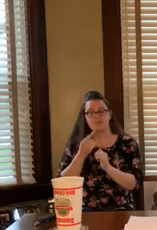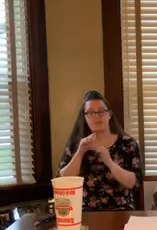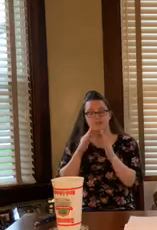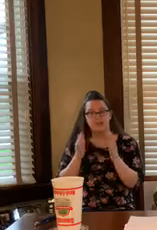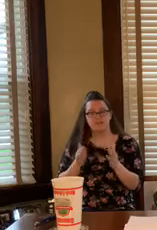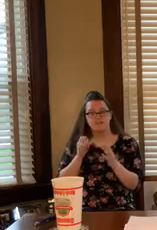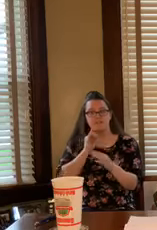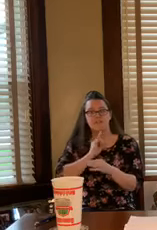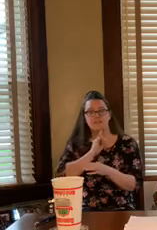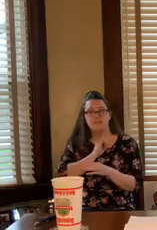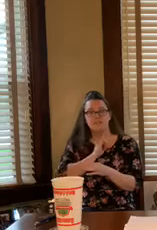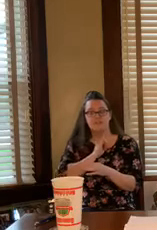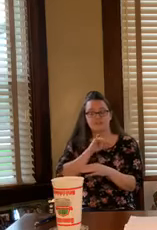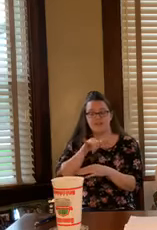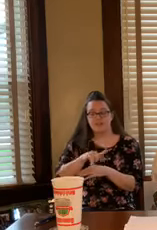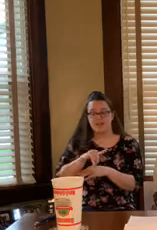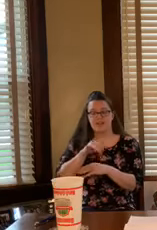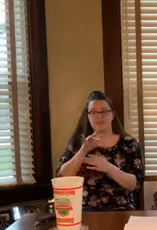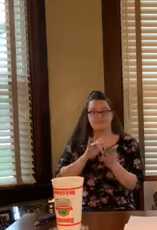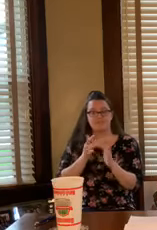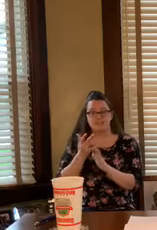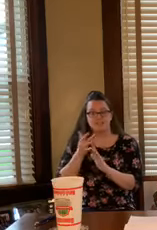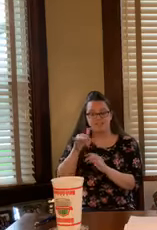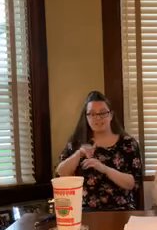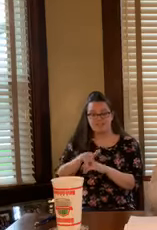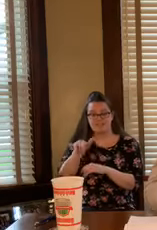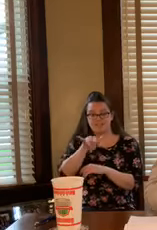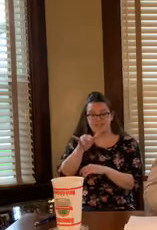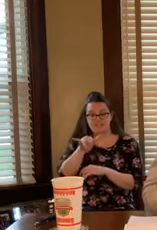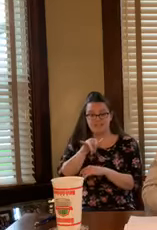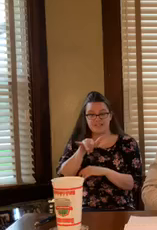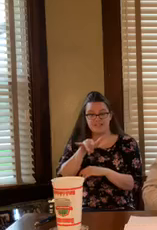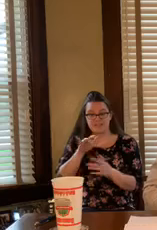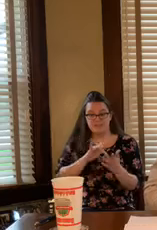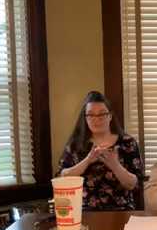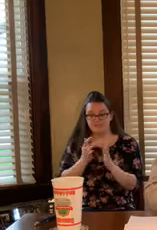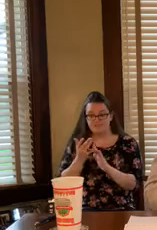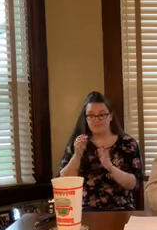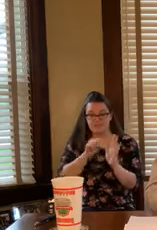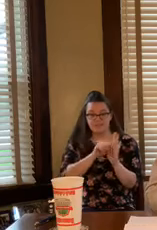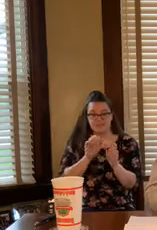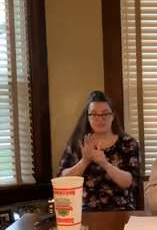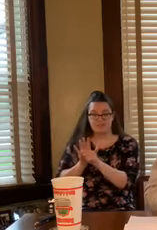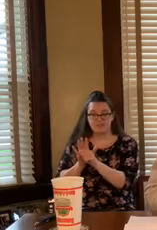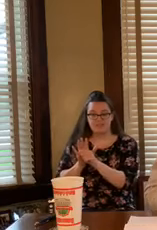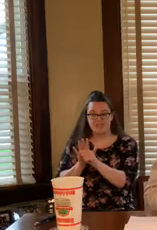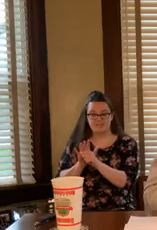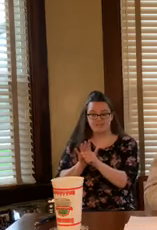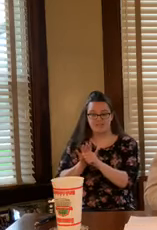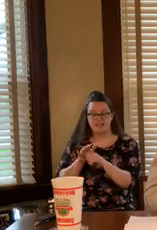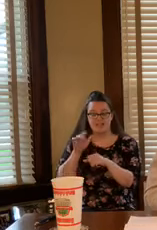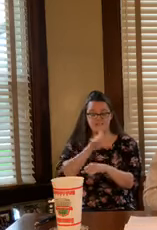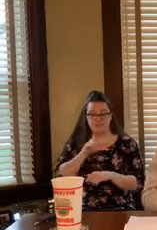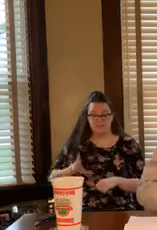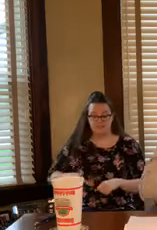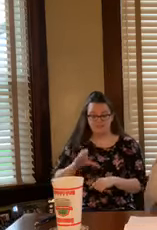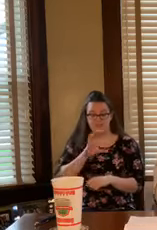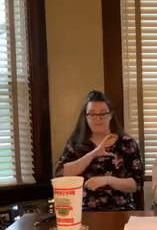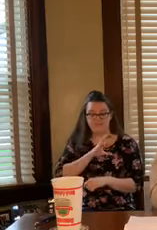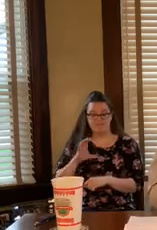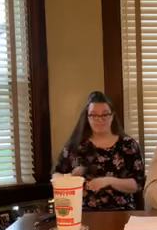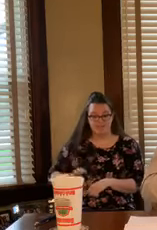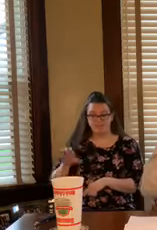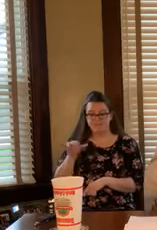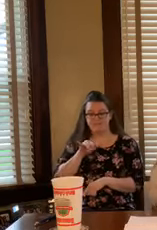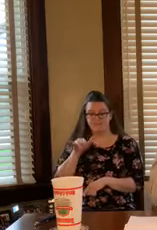Israel that Jesus, this same Jesus that you crucified, is both Lord and Christ. The